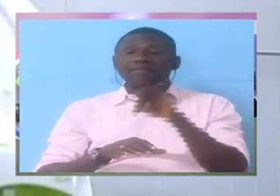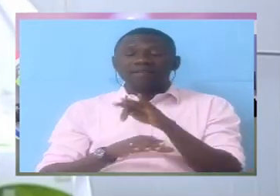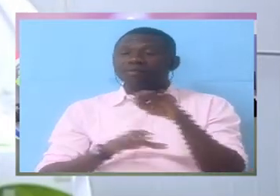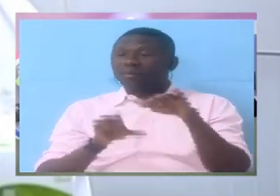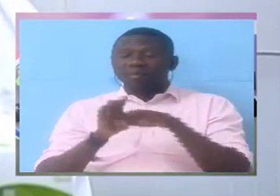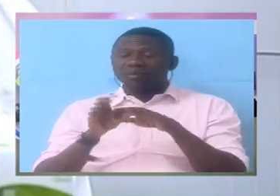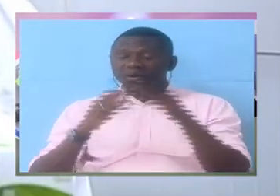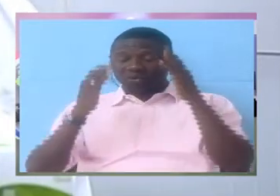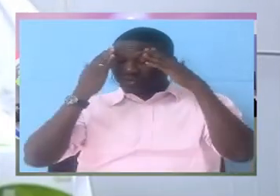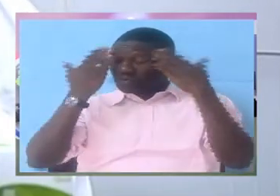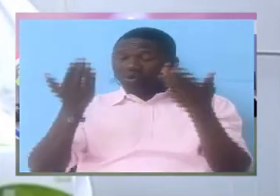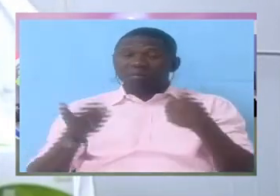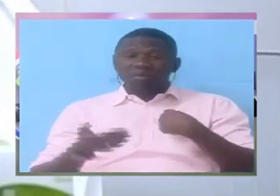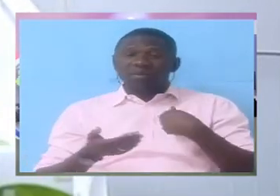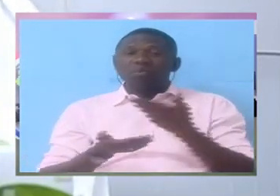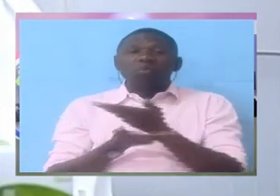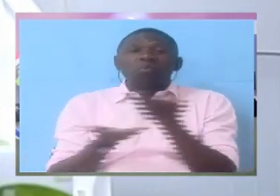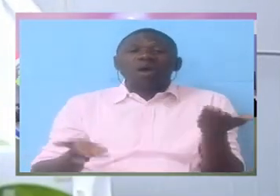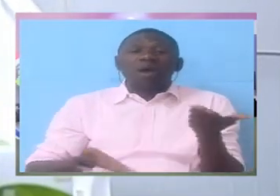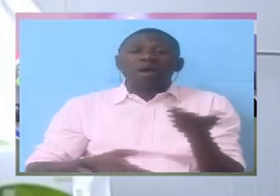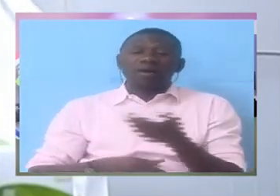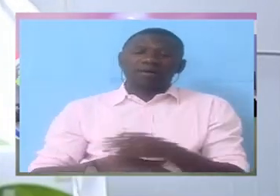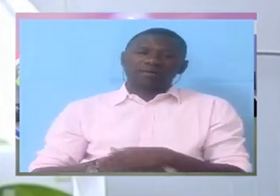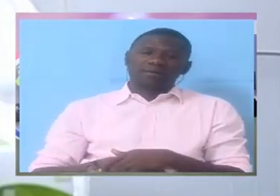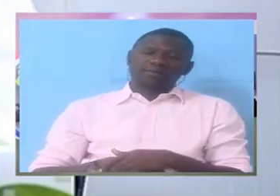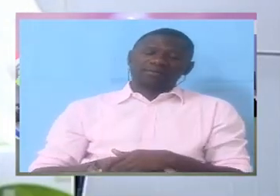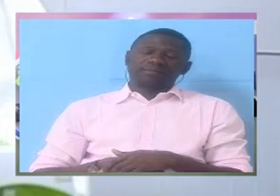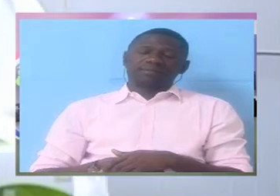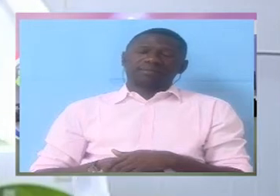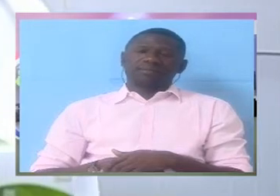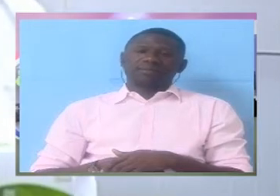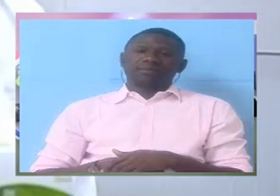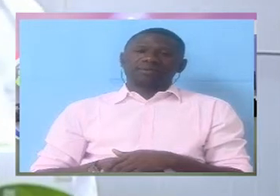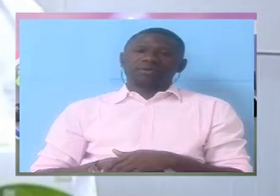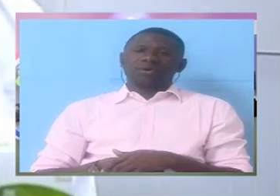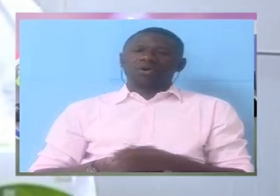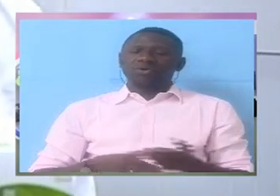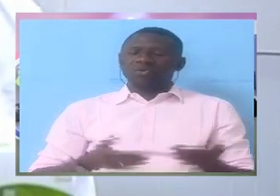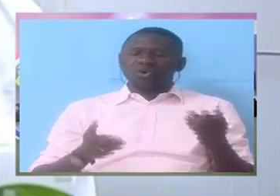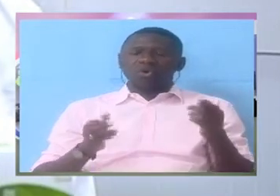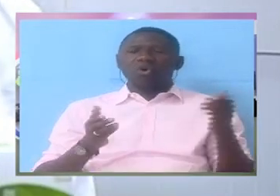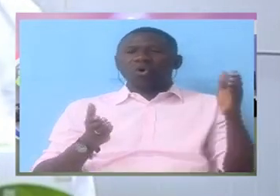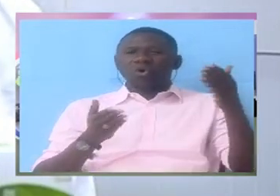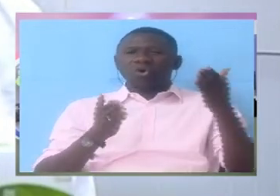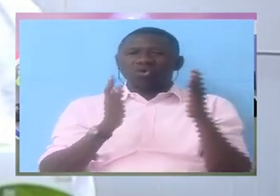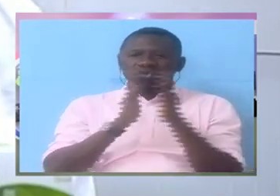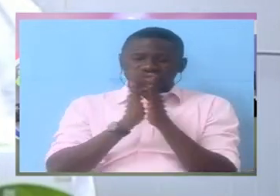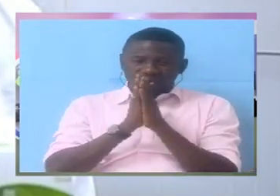It was Sunday evening when I went to the house.